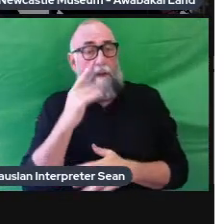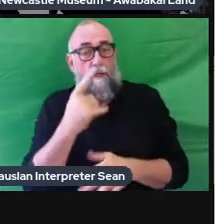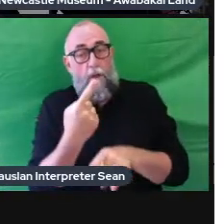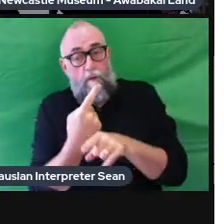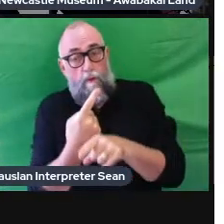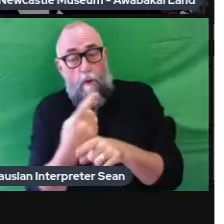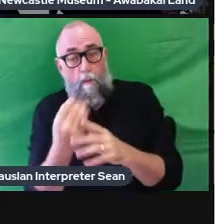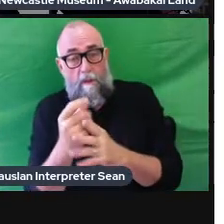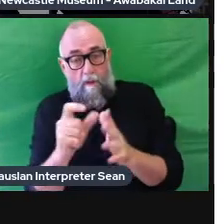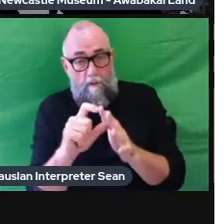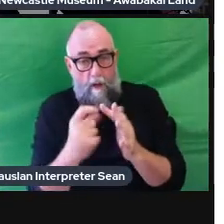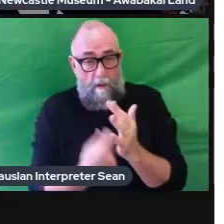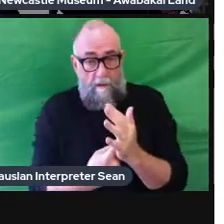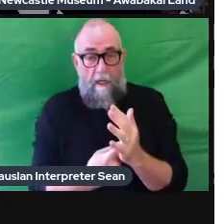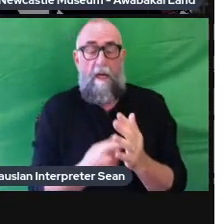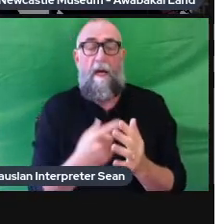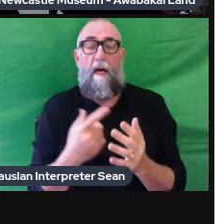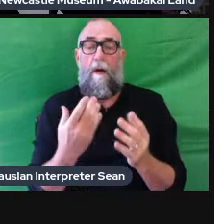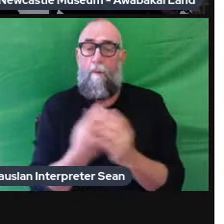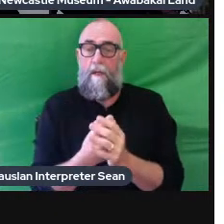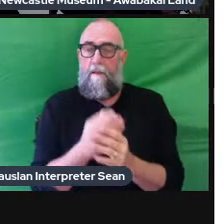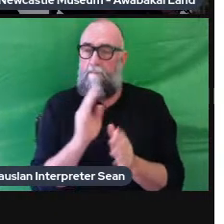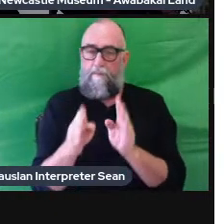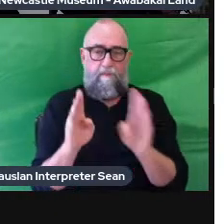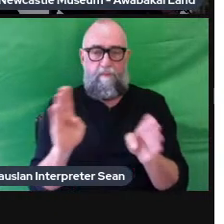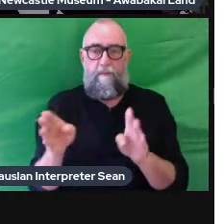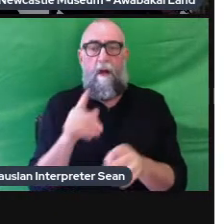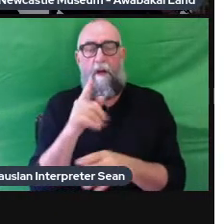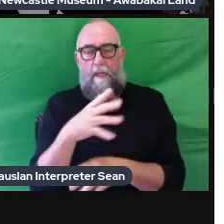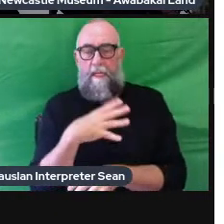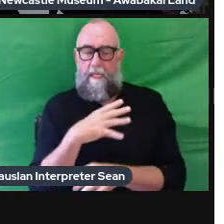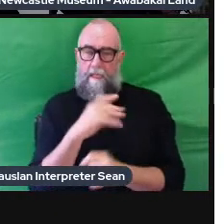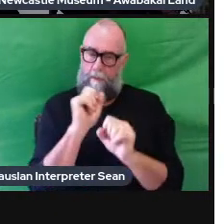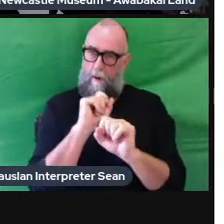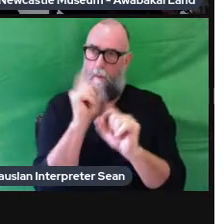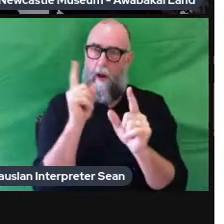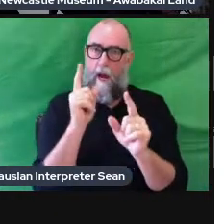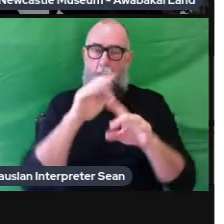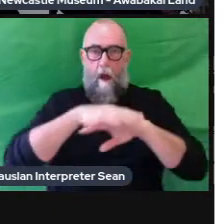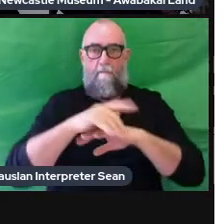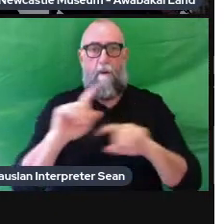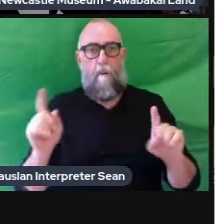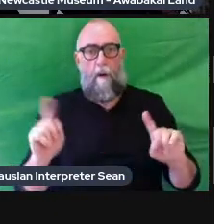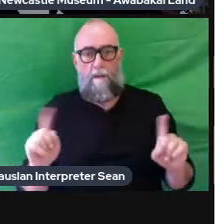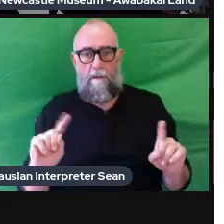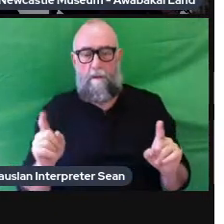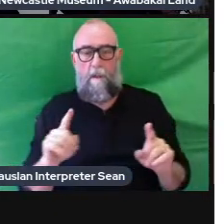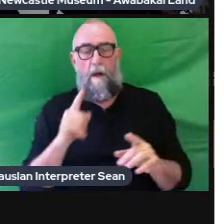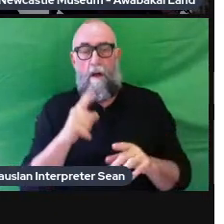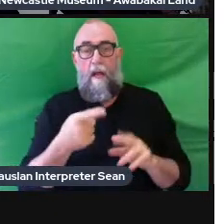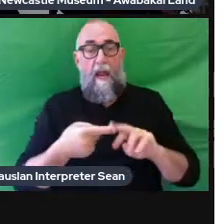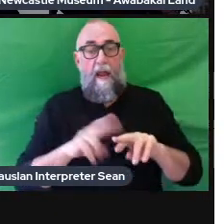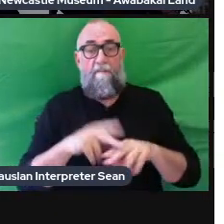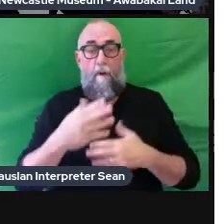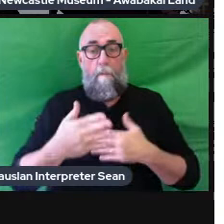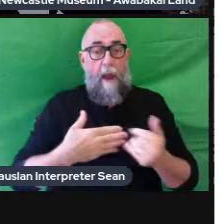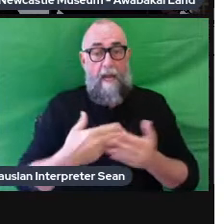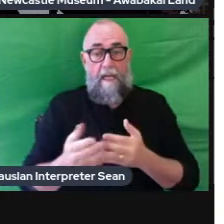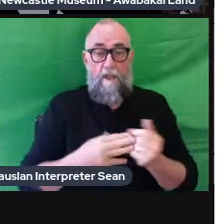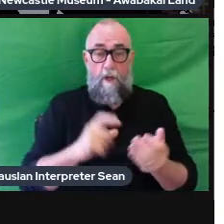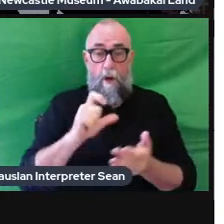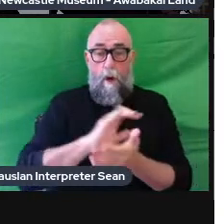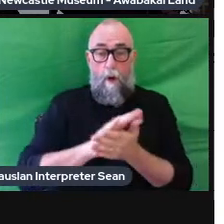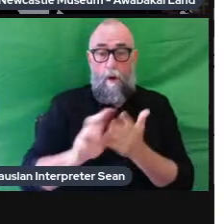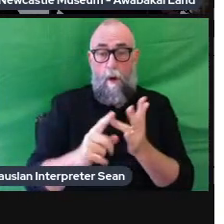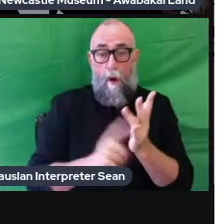medications amongst other people, just be aware that the medication you might be using for managing cholesterol may be quite different to the